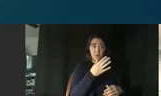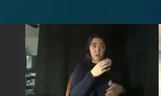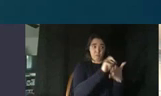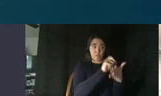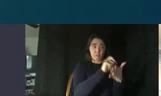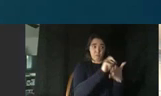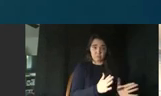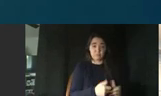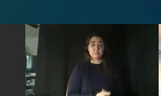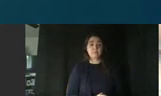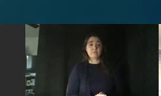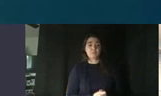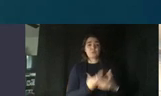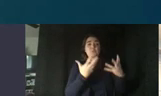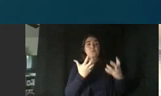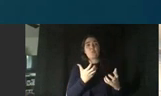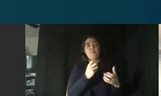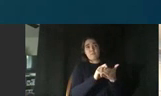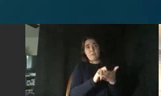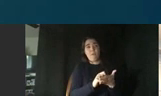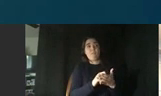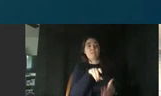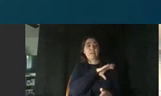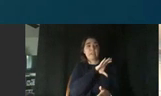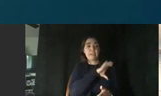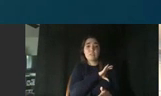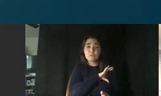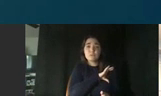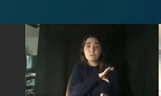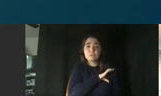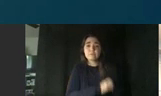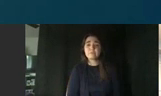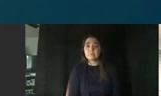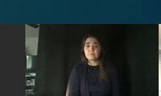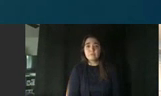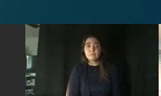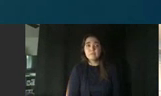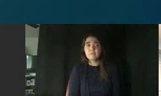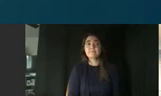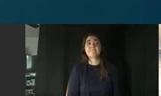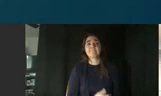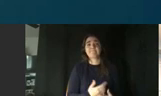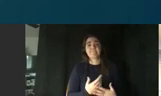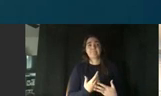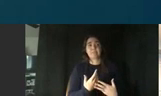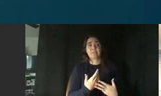write a character that's going to be a person of color